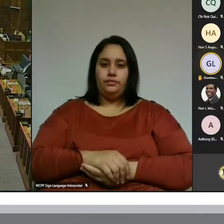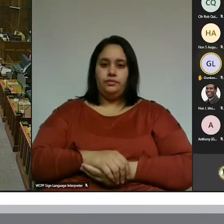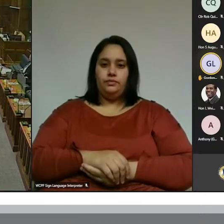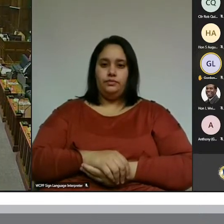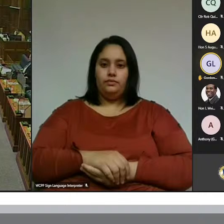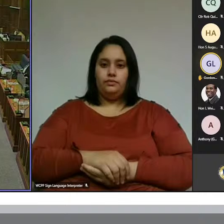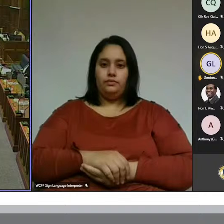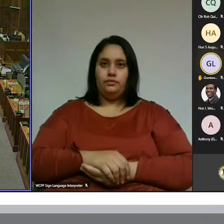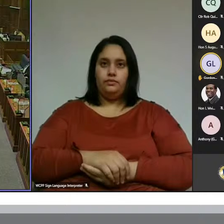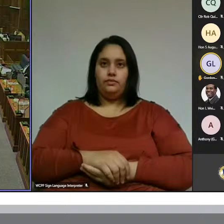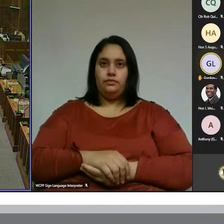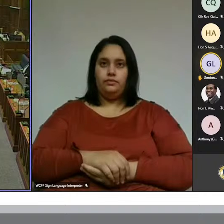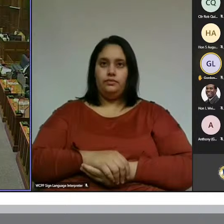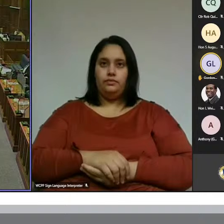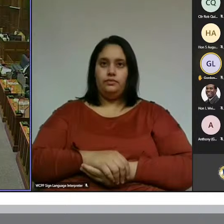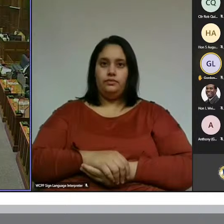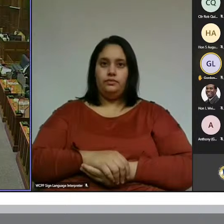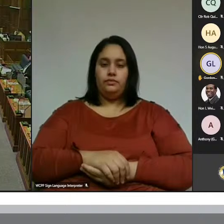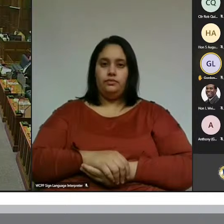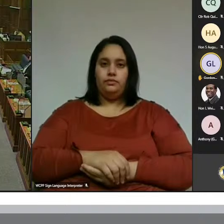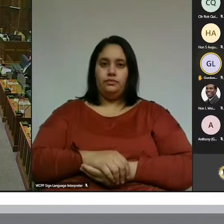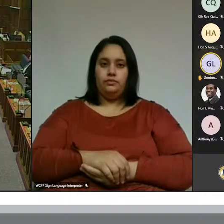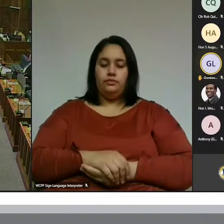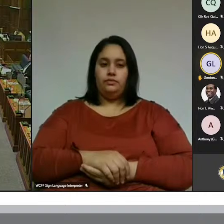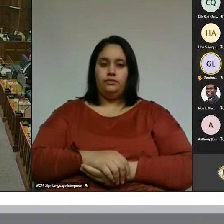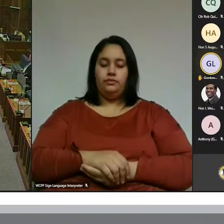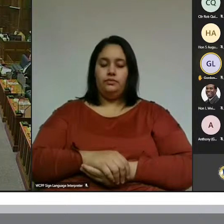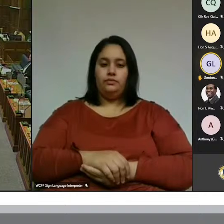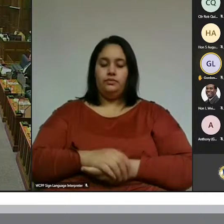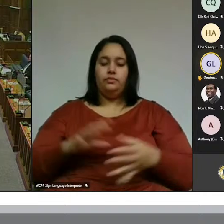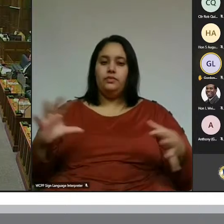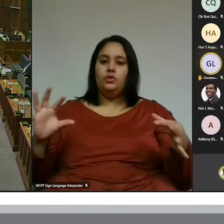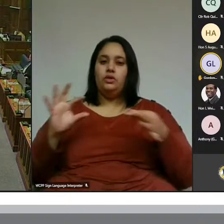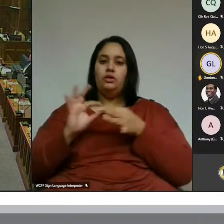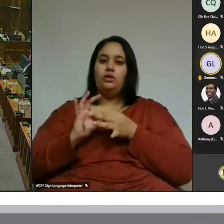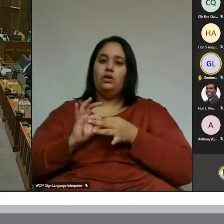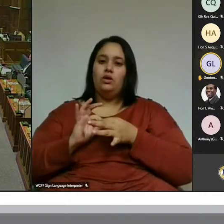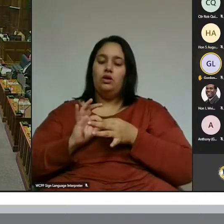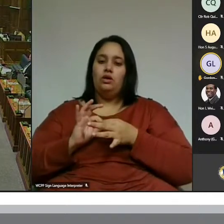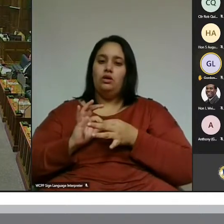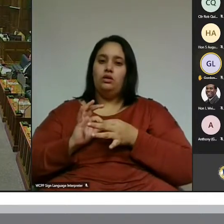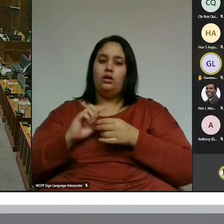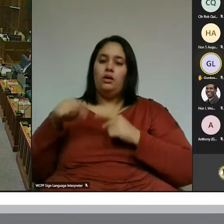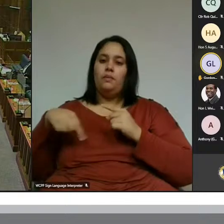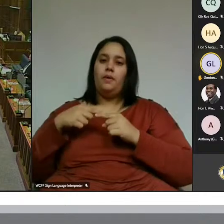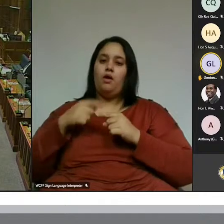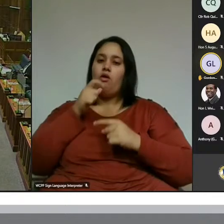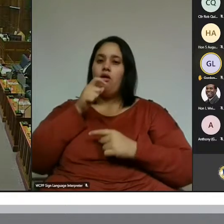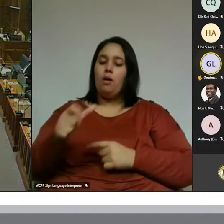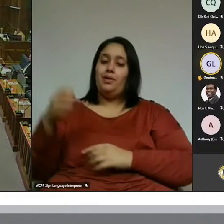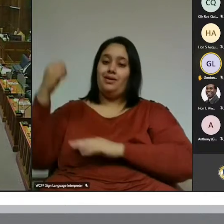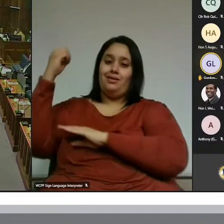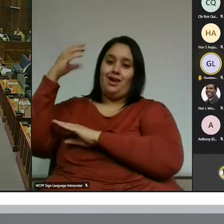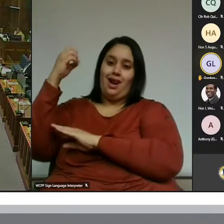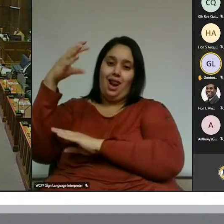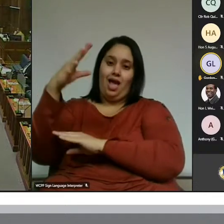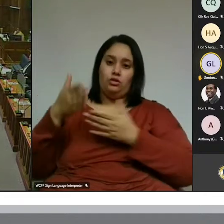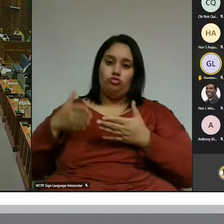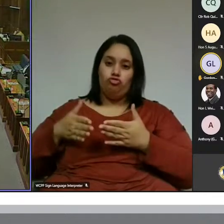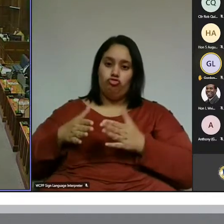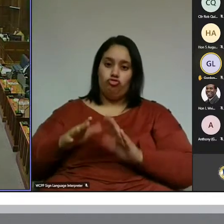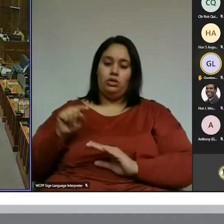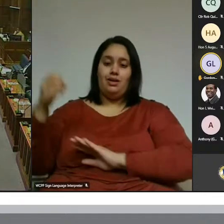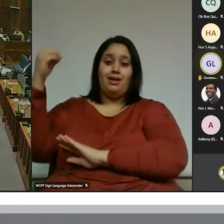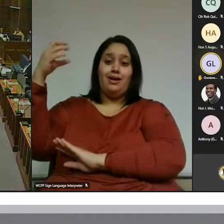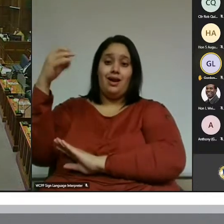Thank you very much, Chair. Regarding the remark around street lighting, I think that street lighting plays